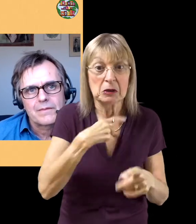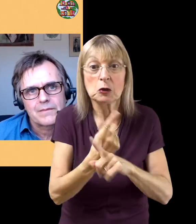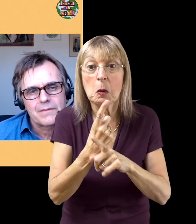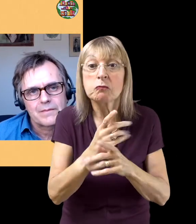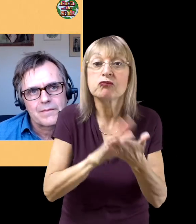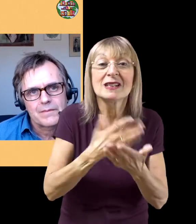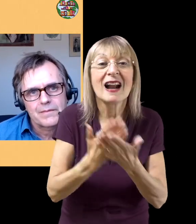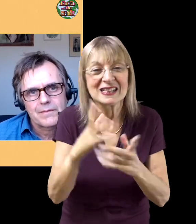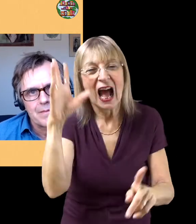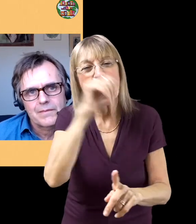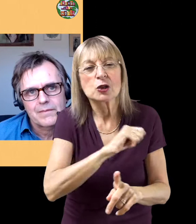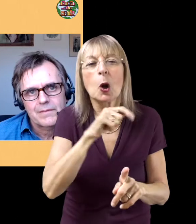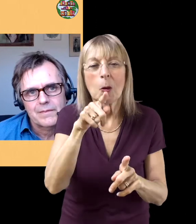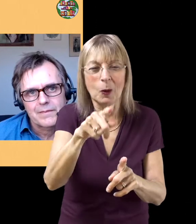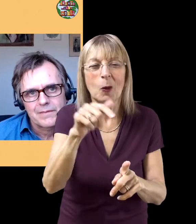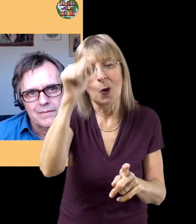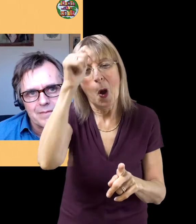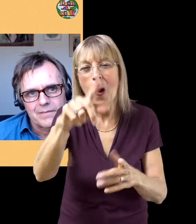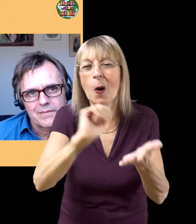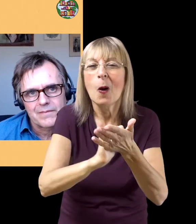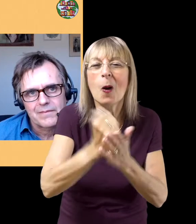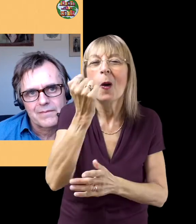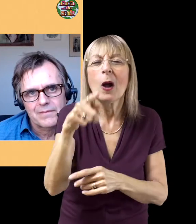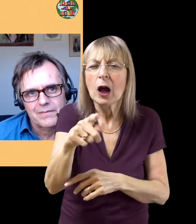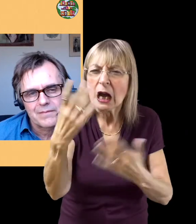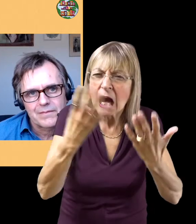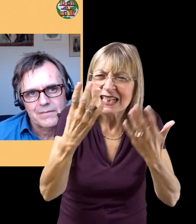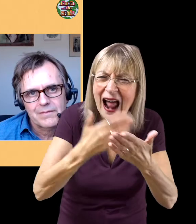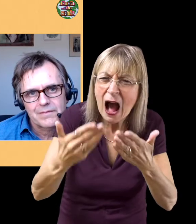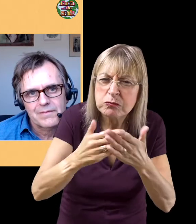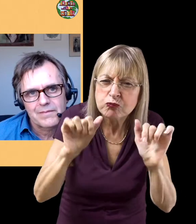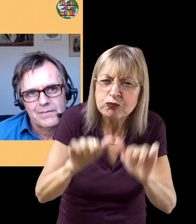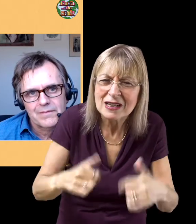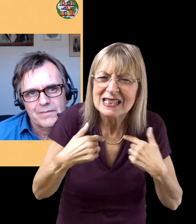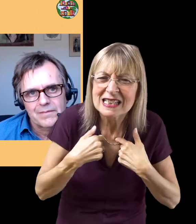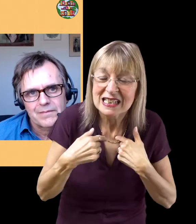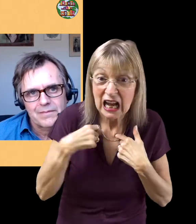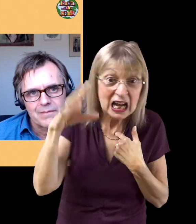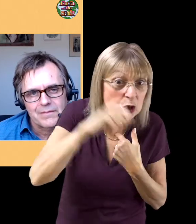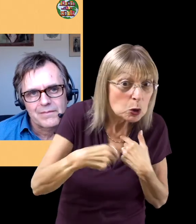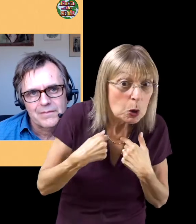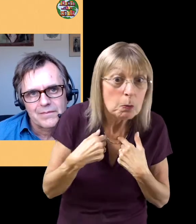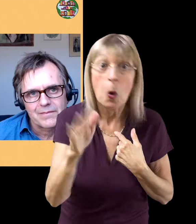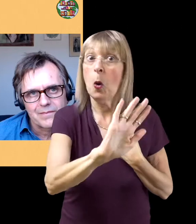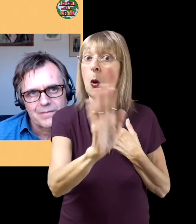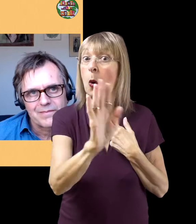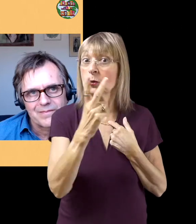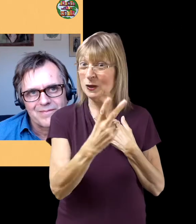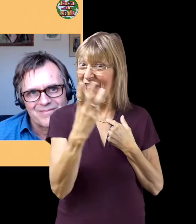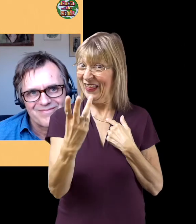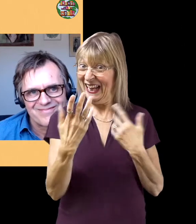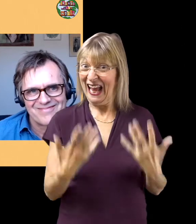when we talk about translation, we're sort of assuming. And I said you're published in, I think, 19 languages. We're assuming 23 that actually, by